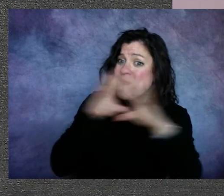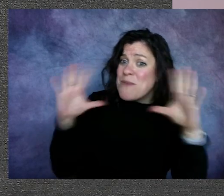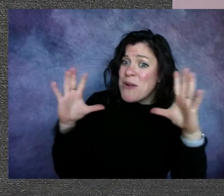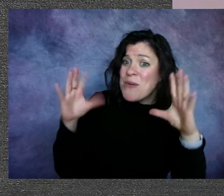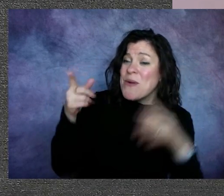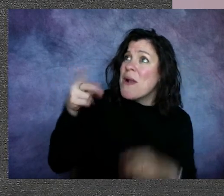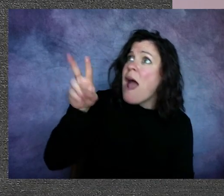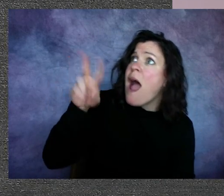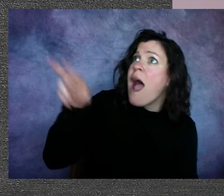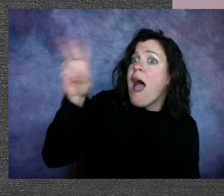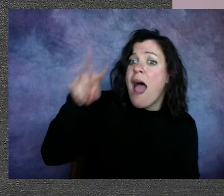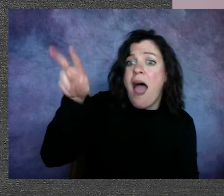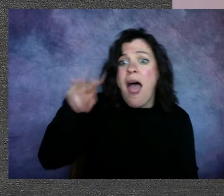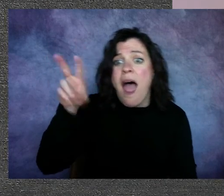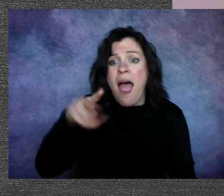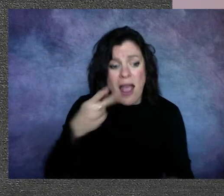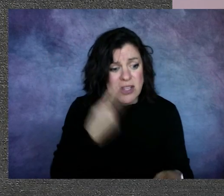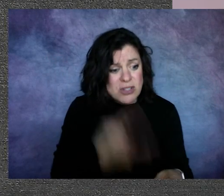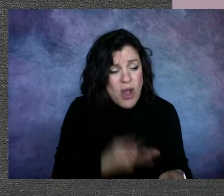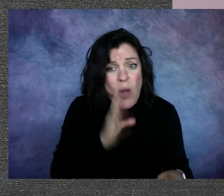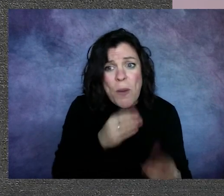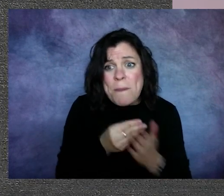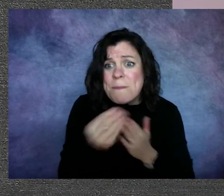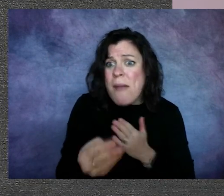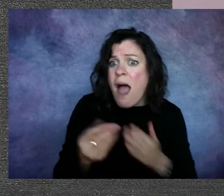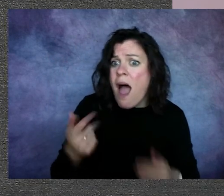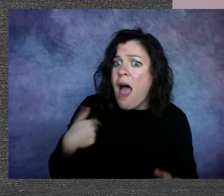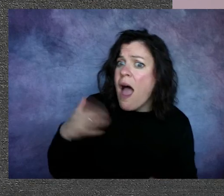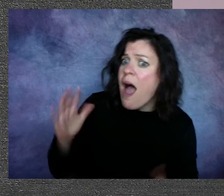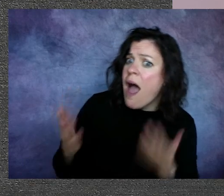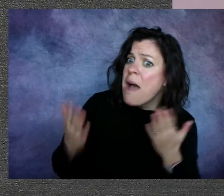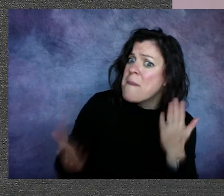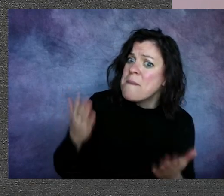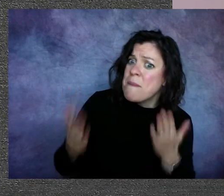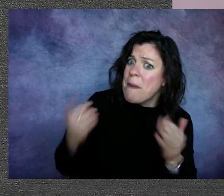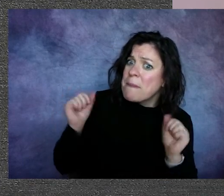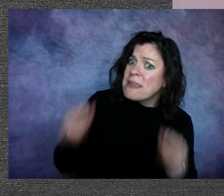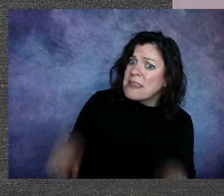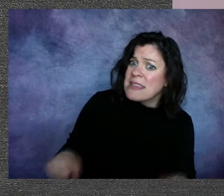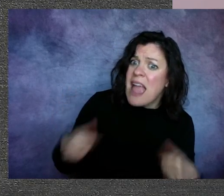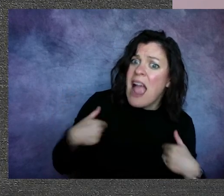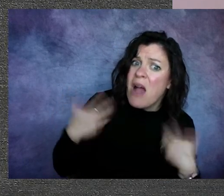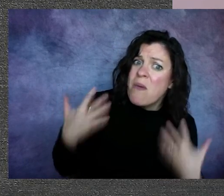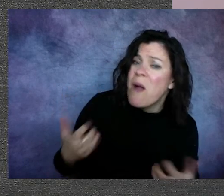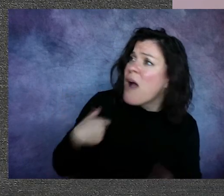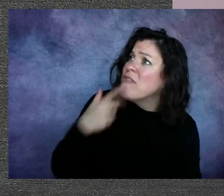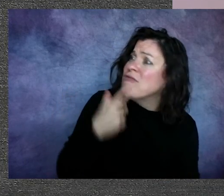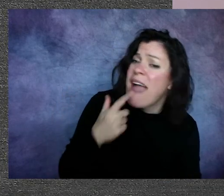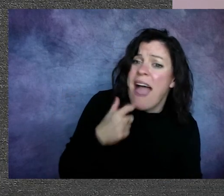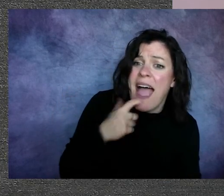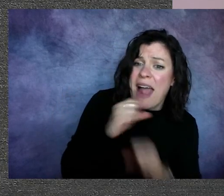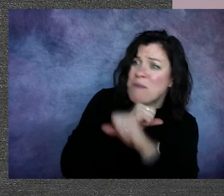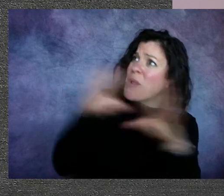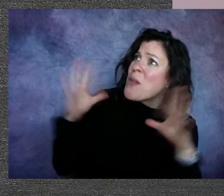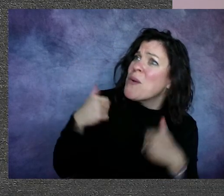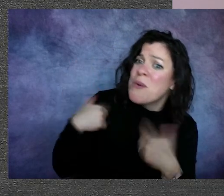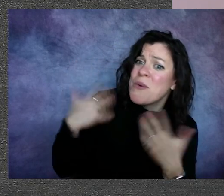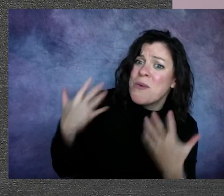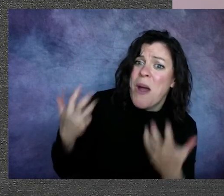watched. He was curious again. He felt he must have a bright red balloon. He reached over and tried to help